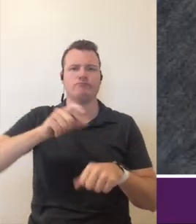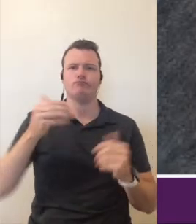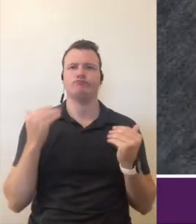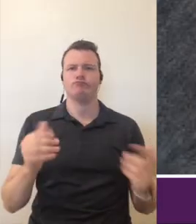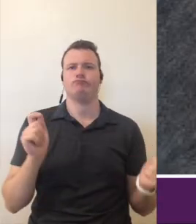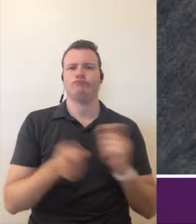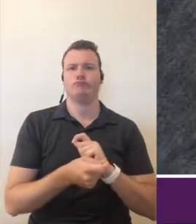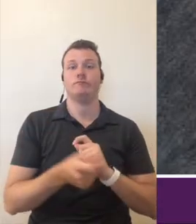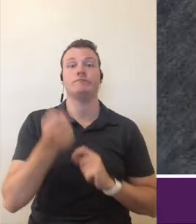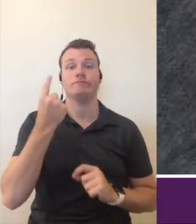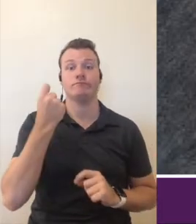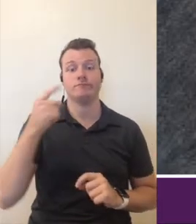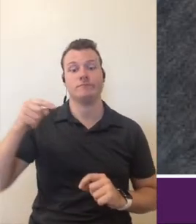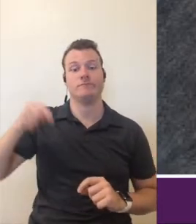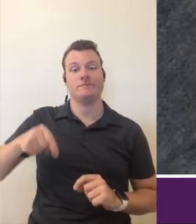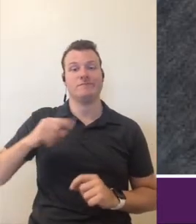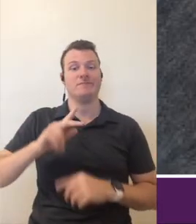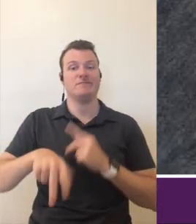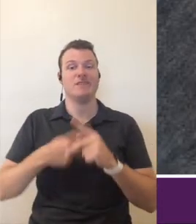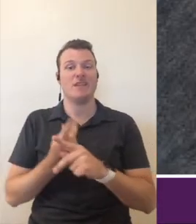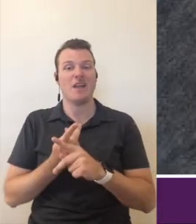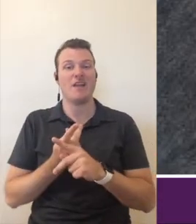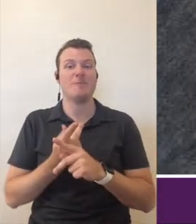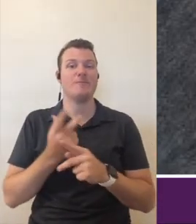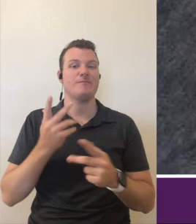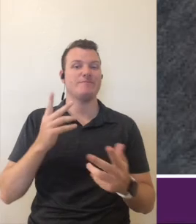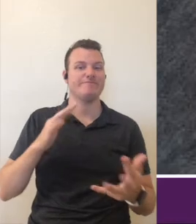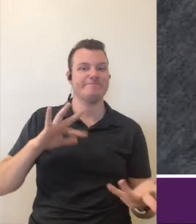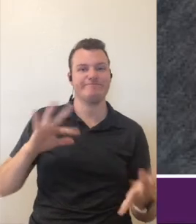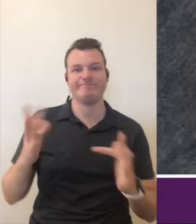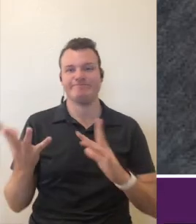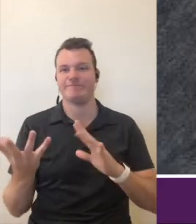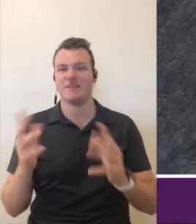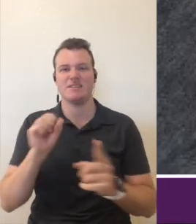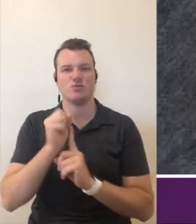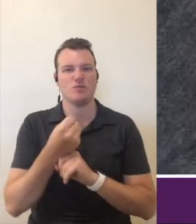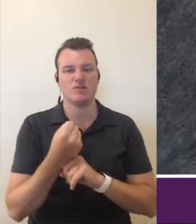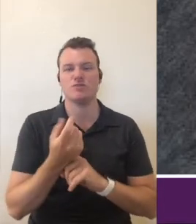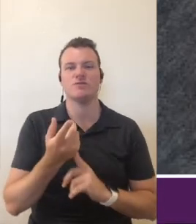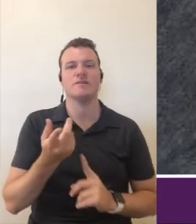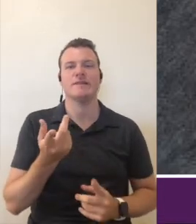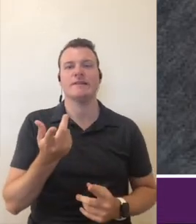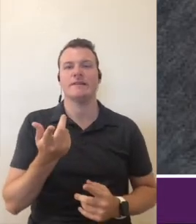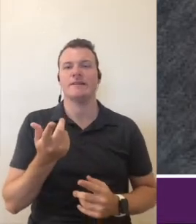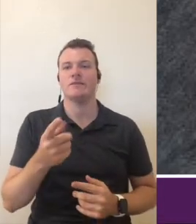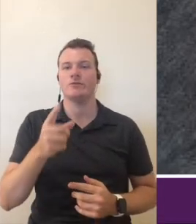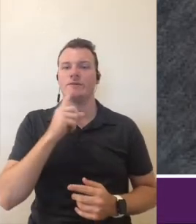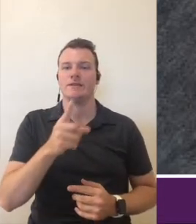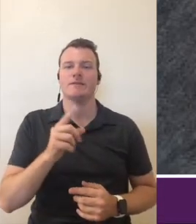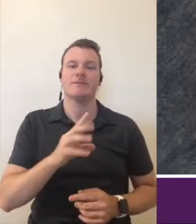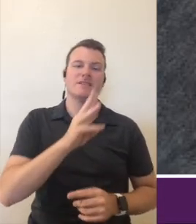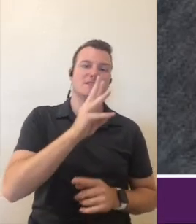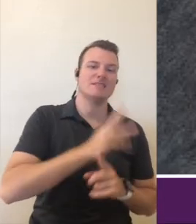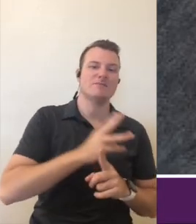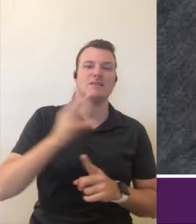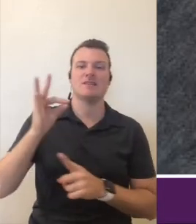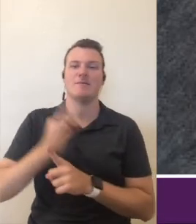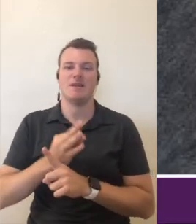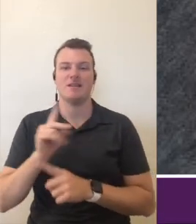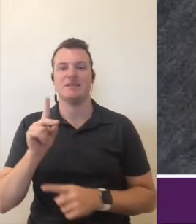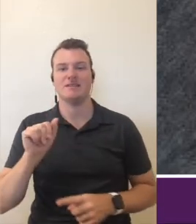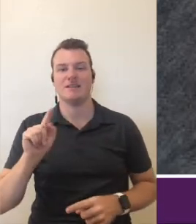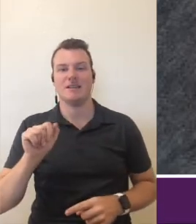and how would you know when to change? Because in this kind of a dynamic,